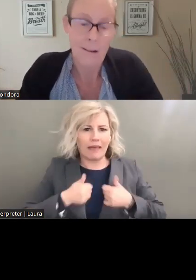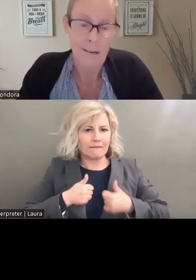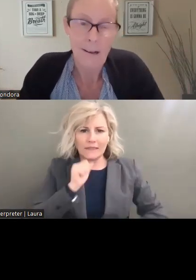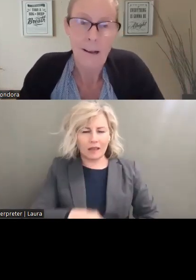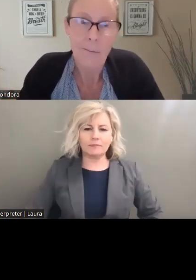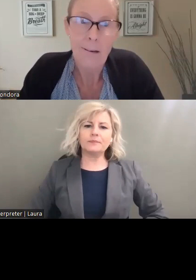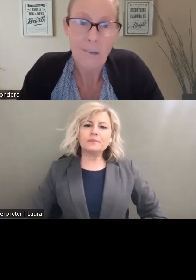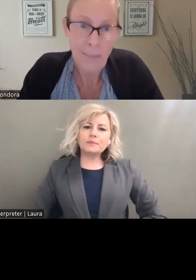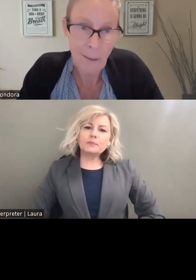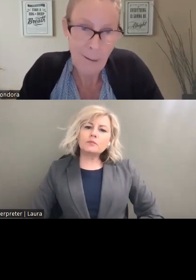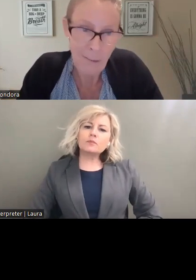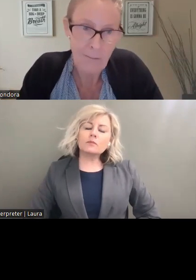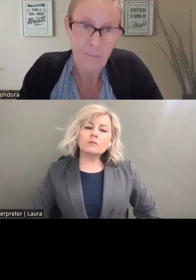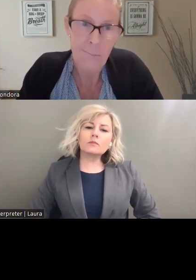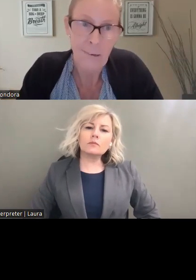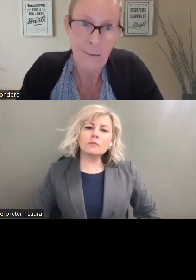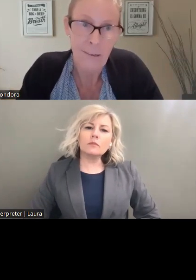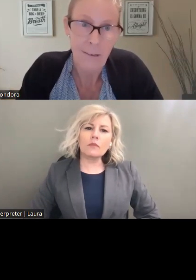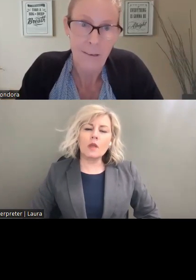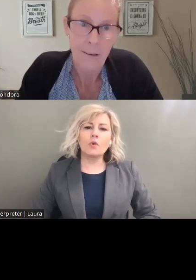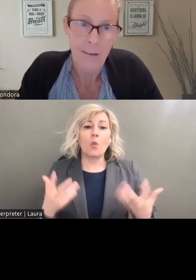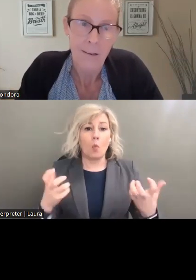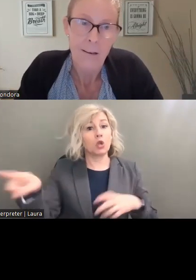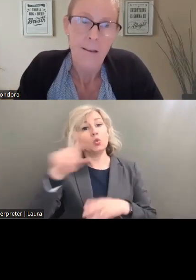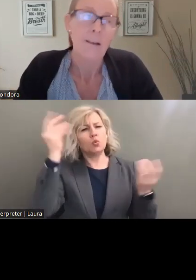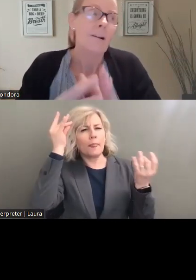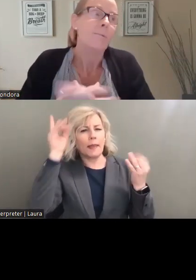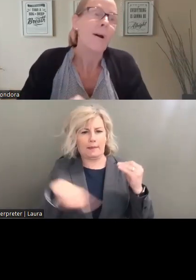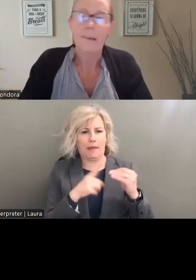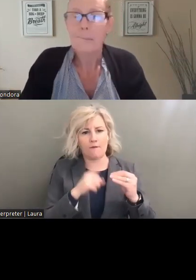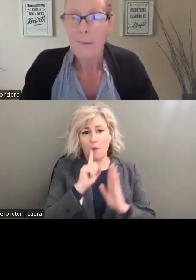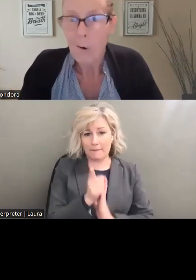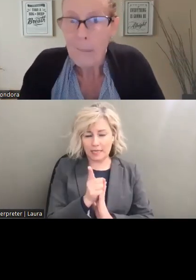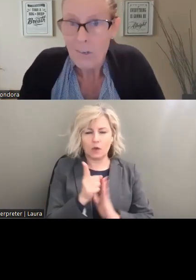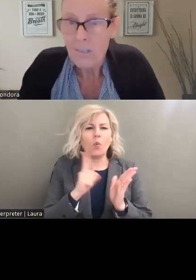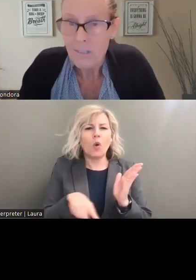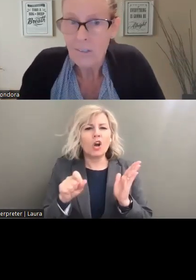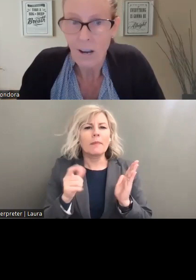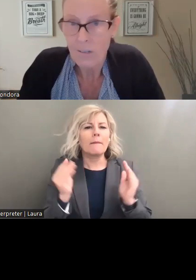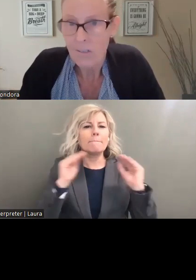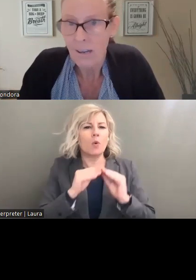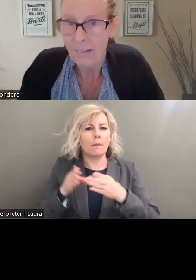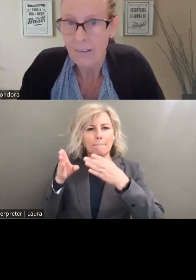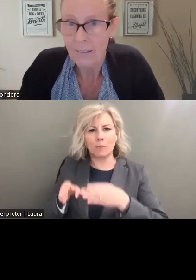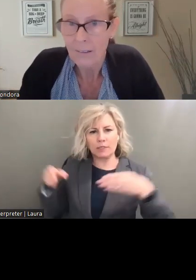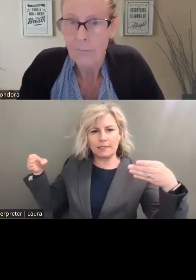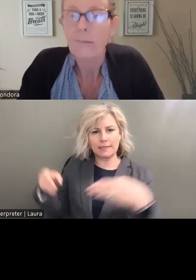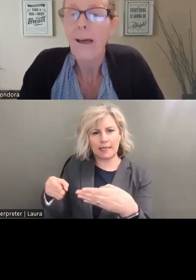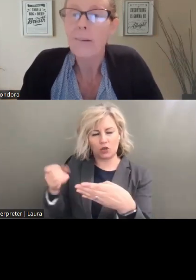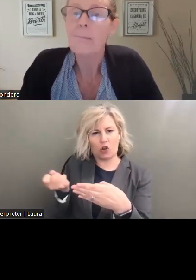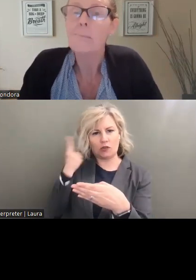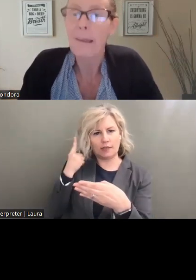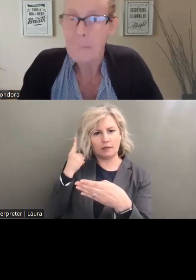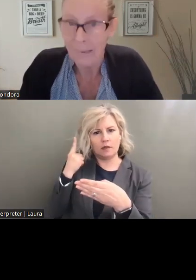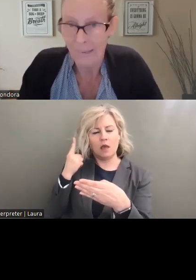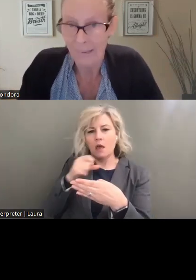So I want you to think about for a minute, what could be a more person-centered understanding, right?